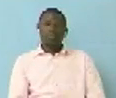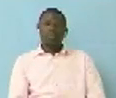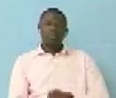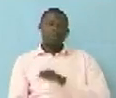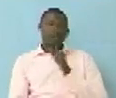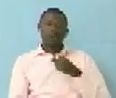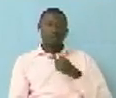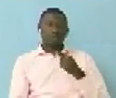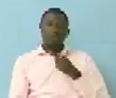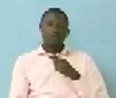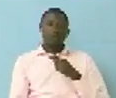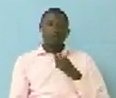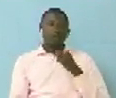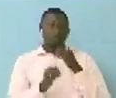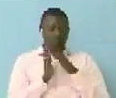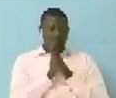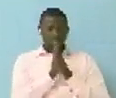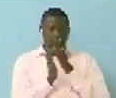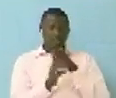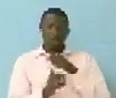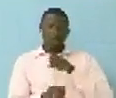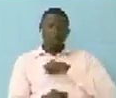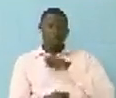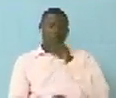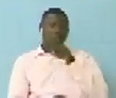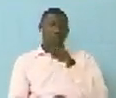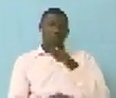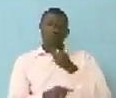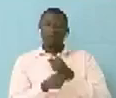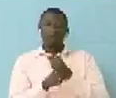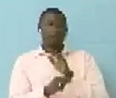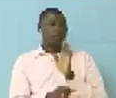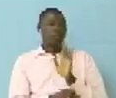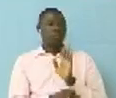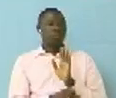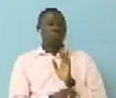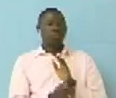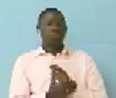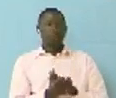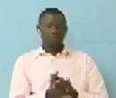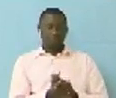And I am not alleging that those are your own makings. I